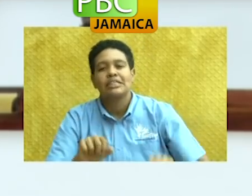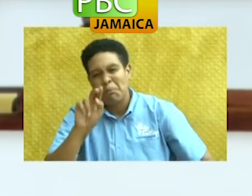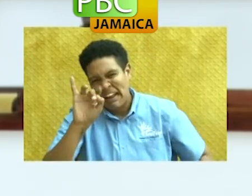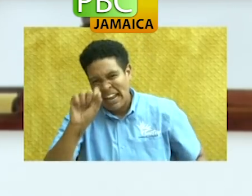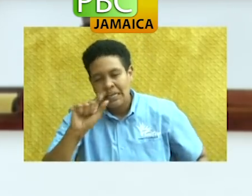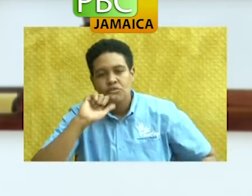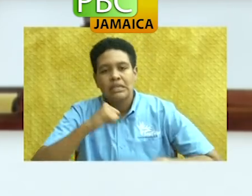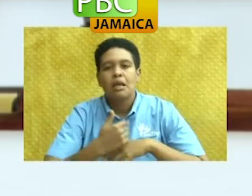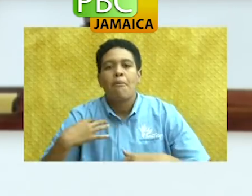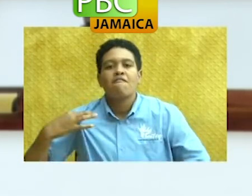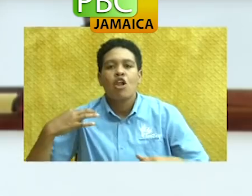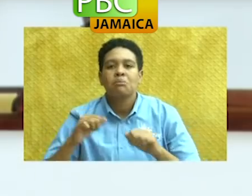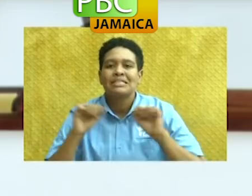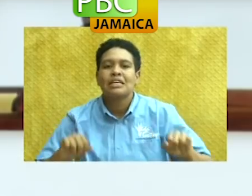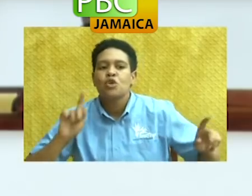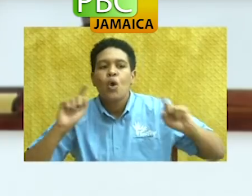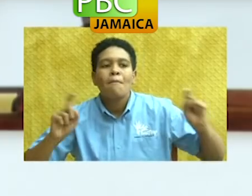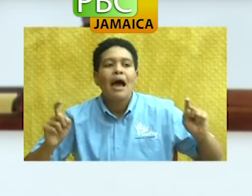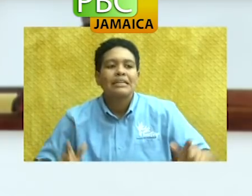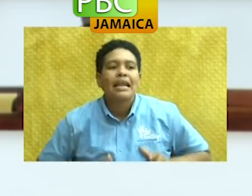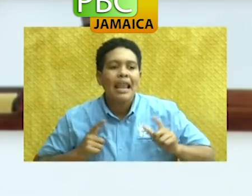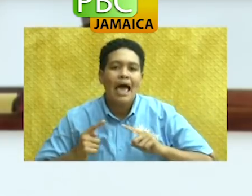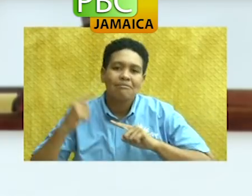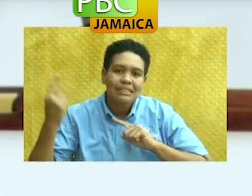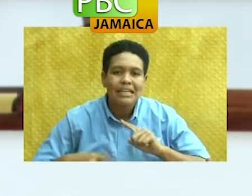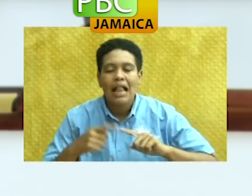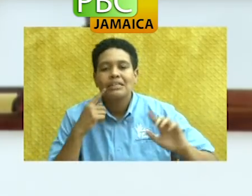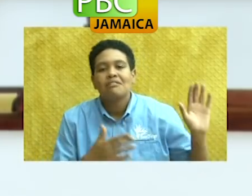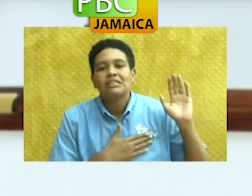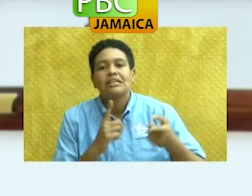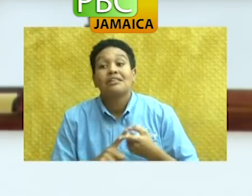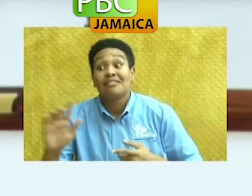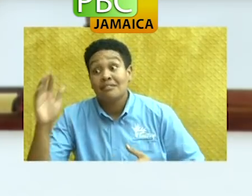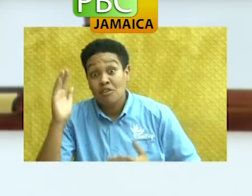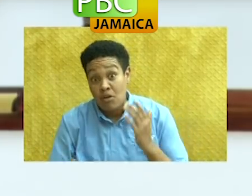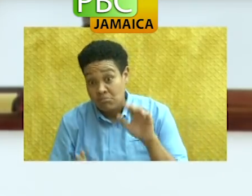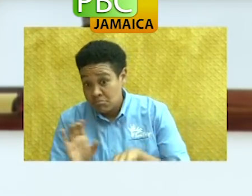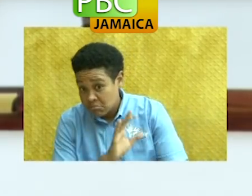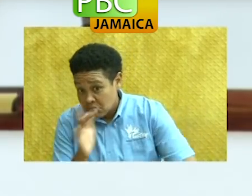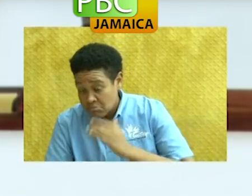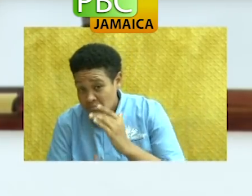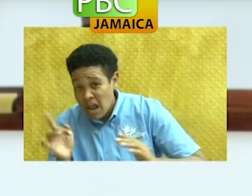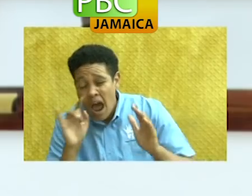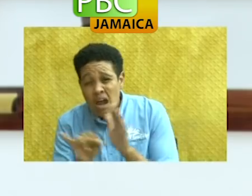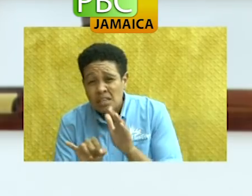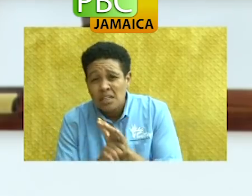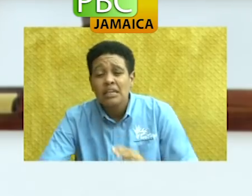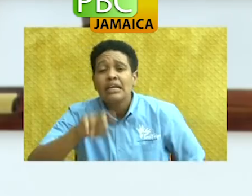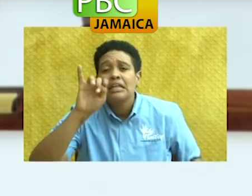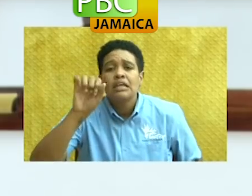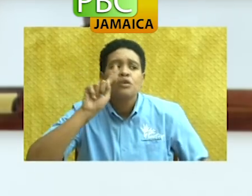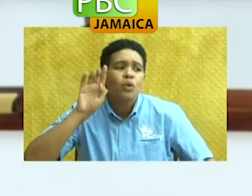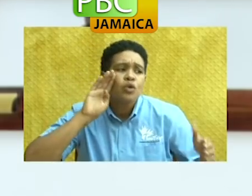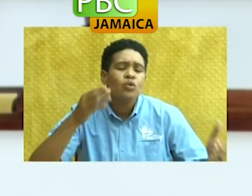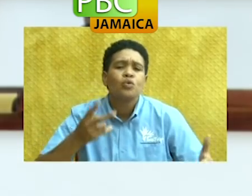a voluntary system to manage the life cycles of citizens and residents' digital identities, the NIDS will address two